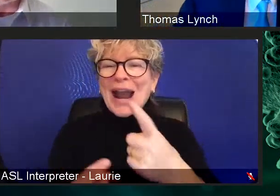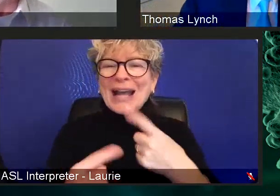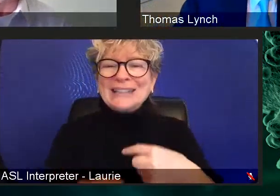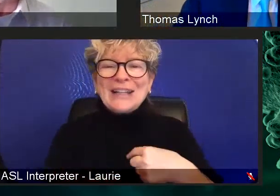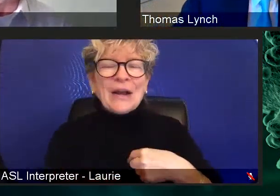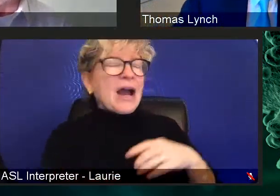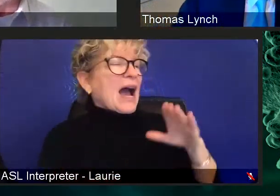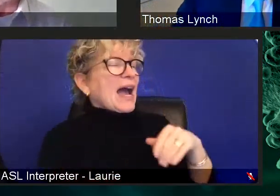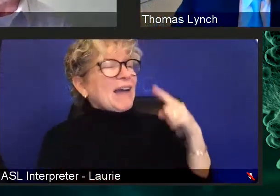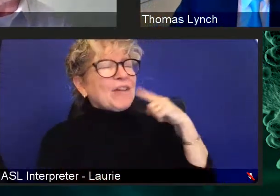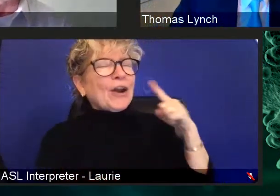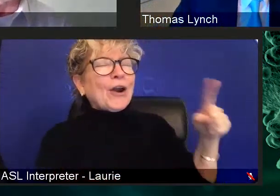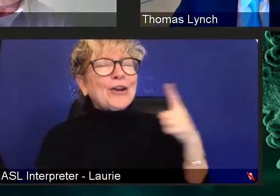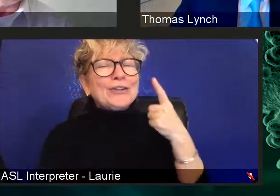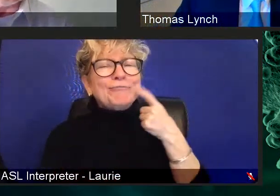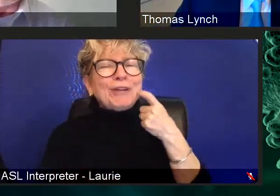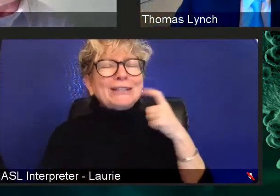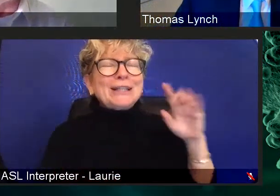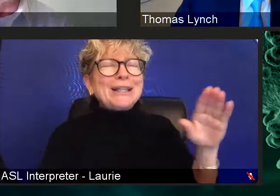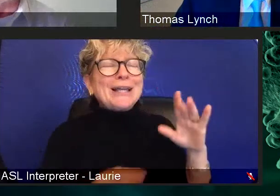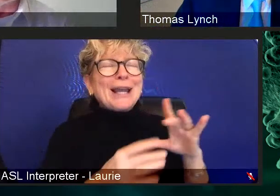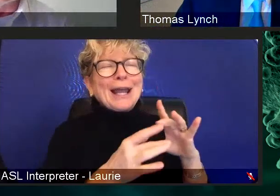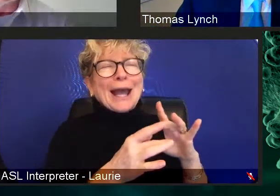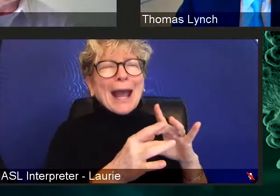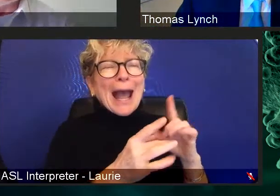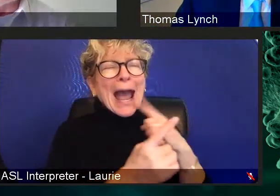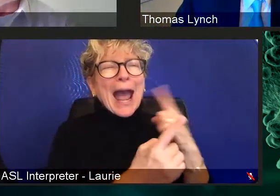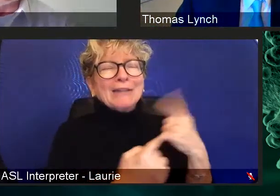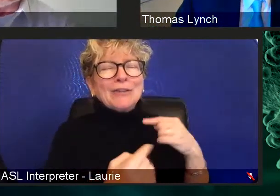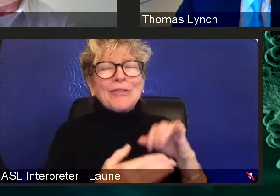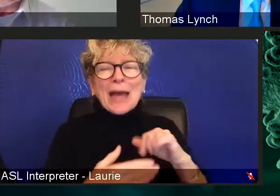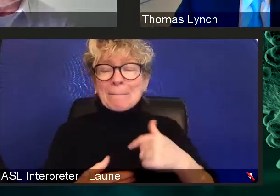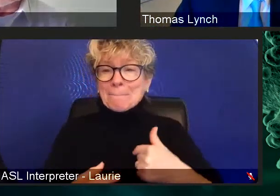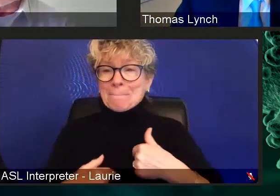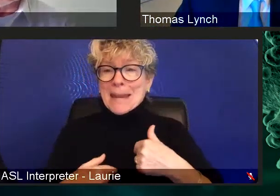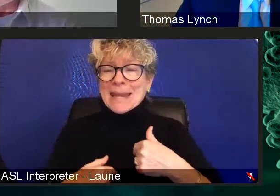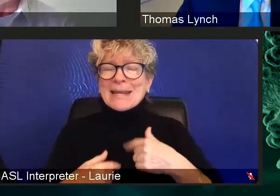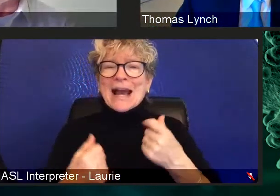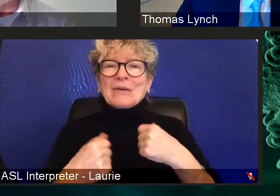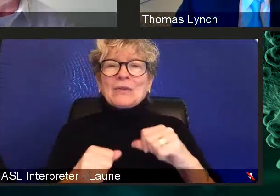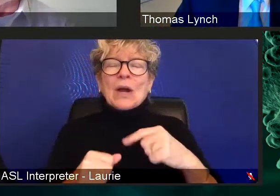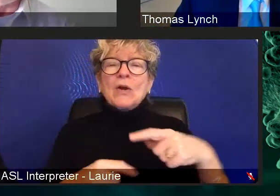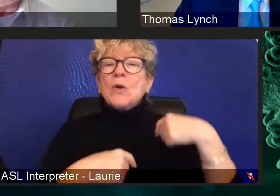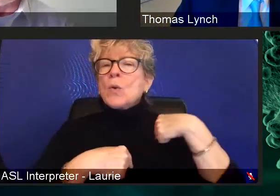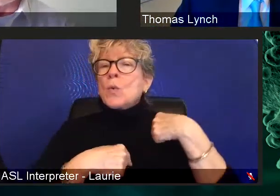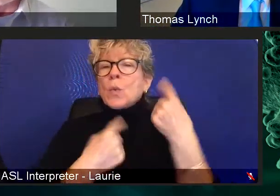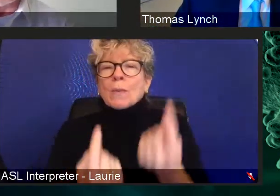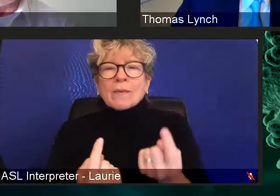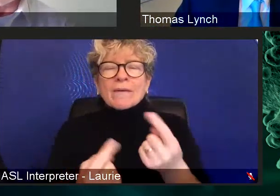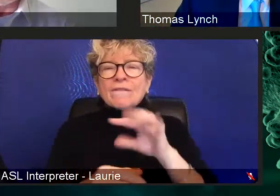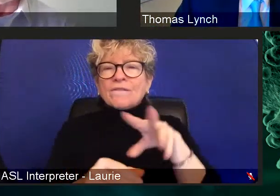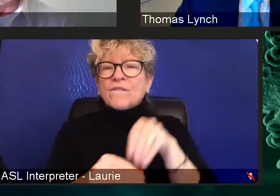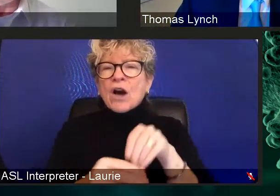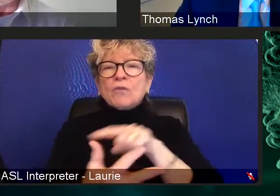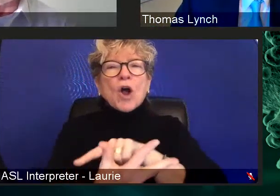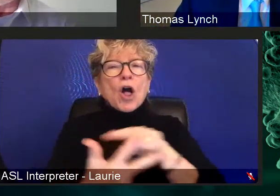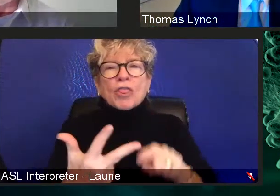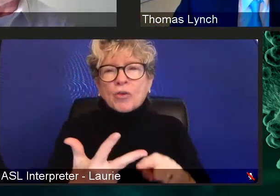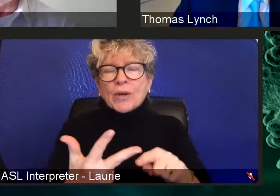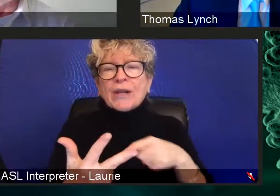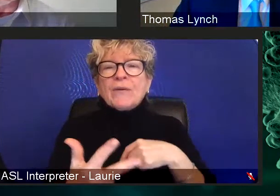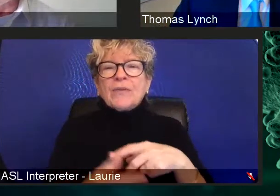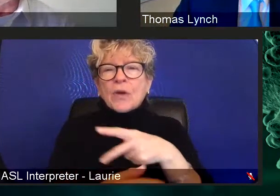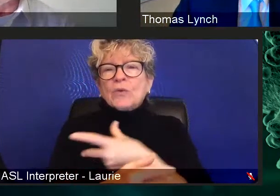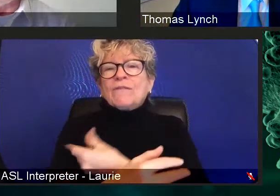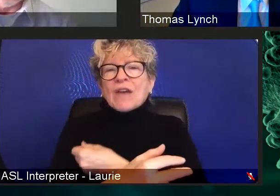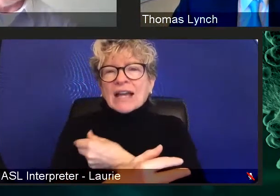answer that question, so I'll make my stab at it, which is we've been very involved in all three of those vaccine